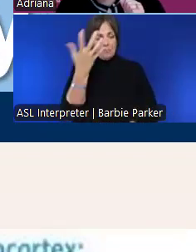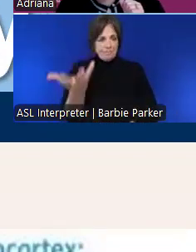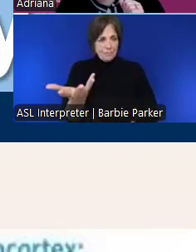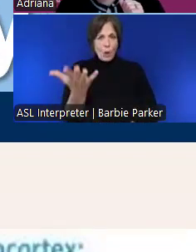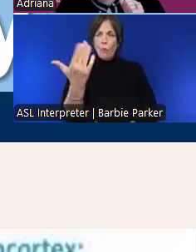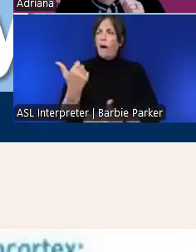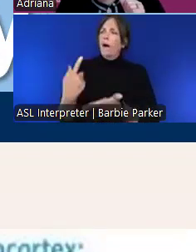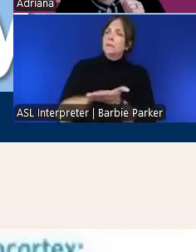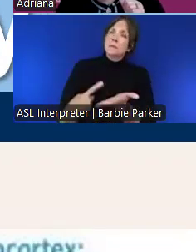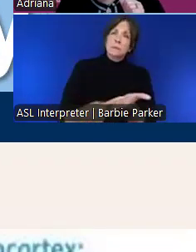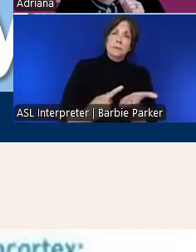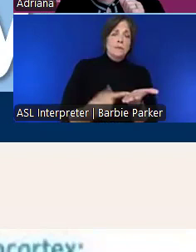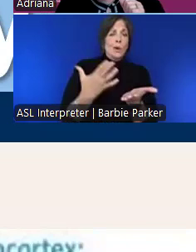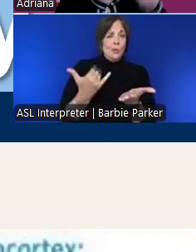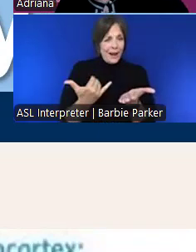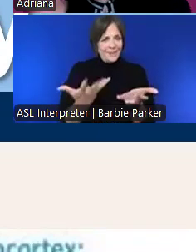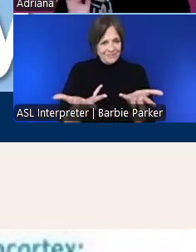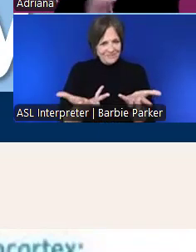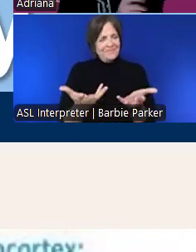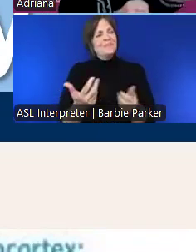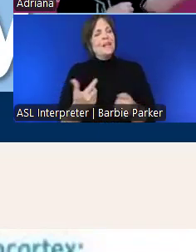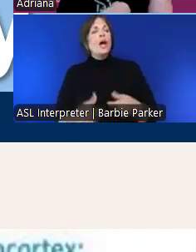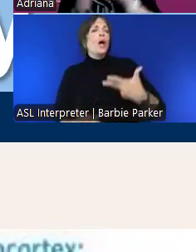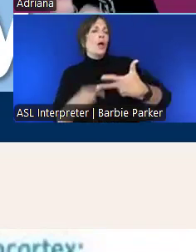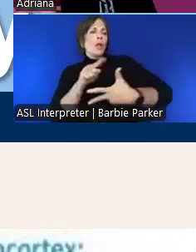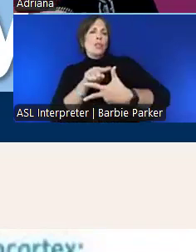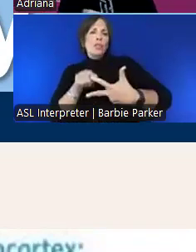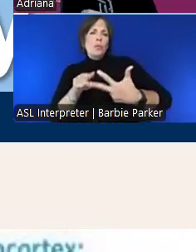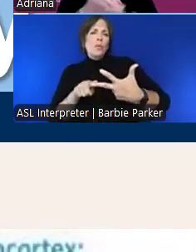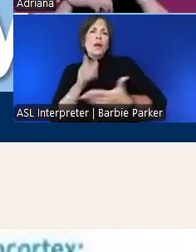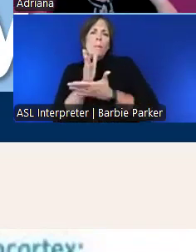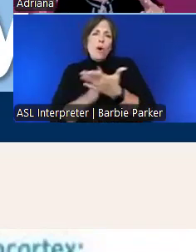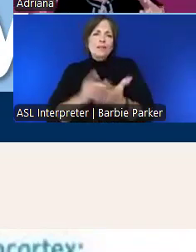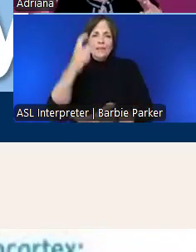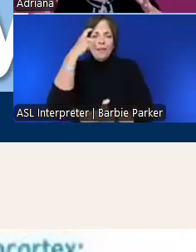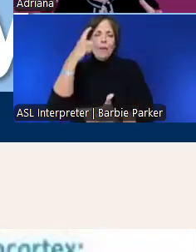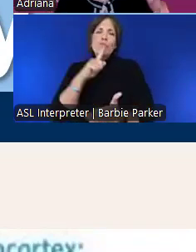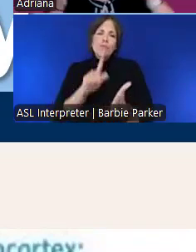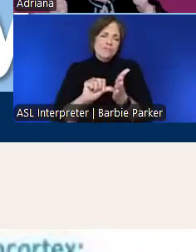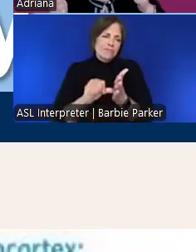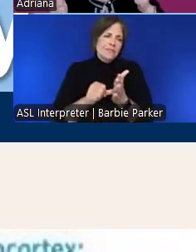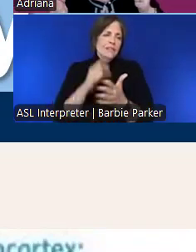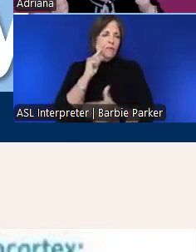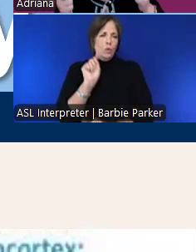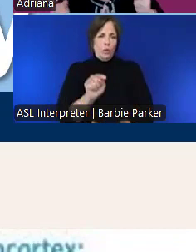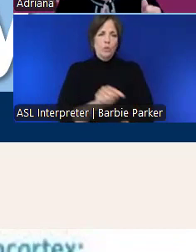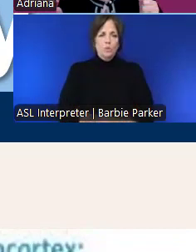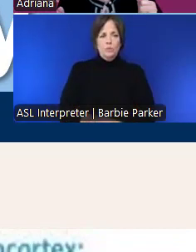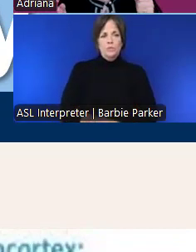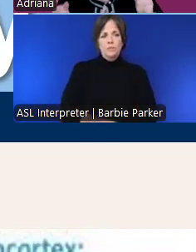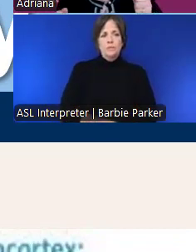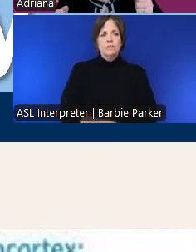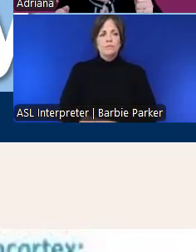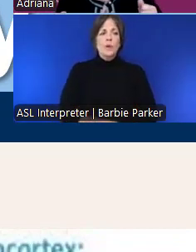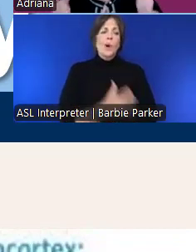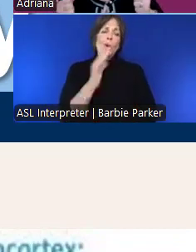this? There are three areas of the brain that I wanted to really like highlight for you all, because again, this impacts